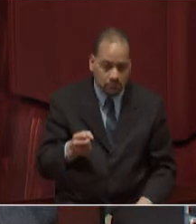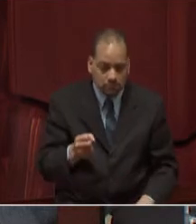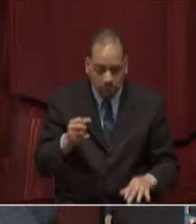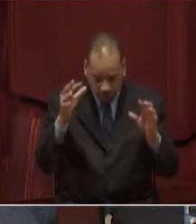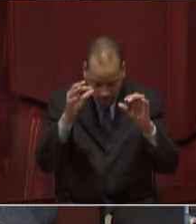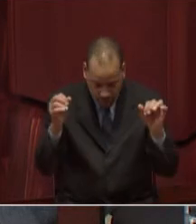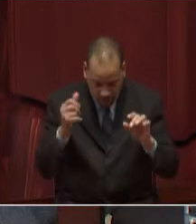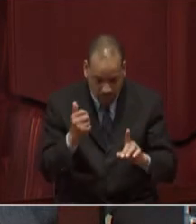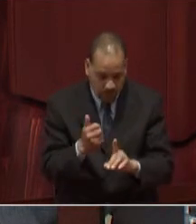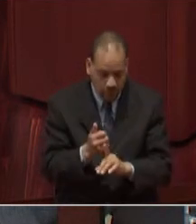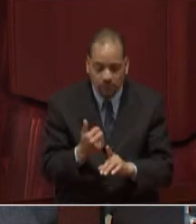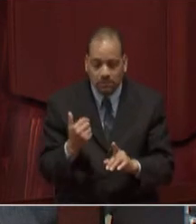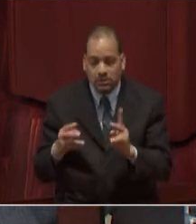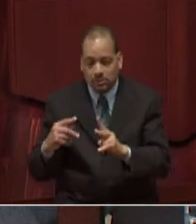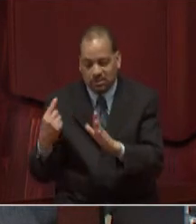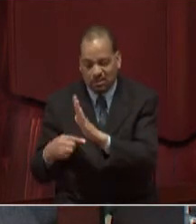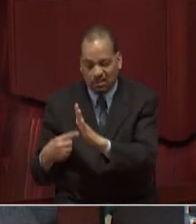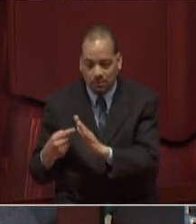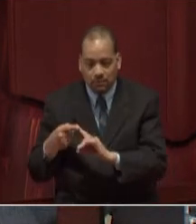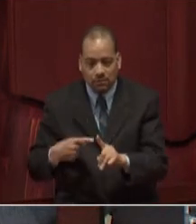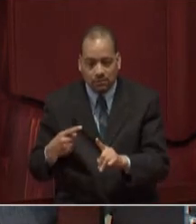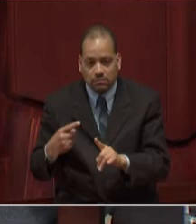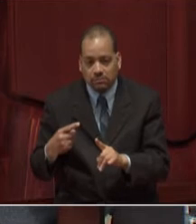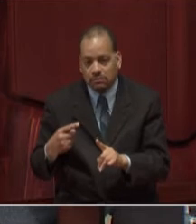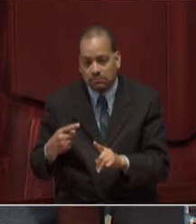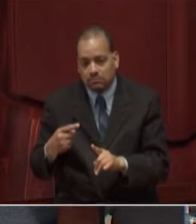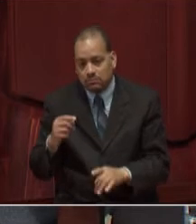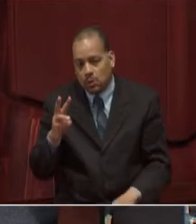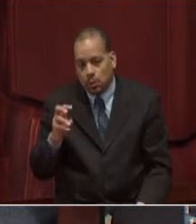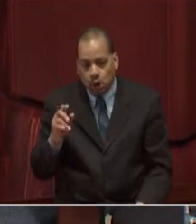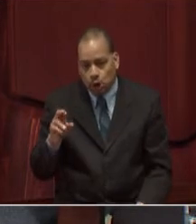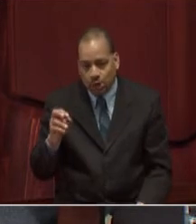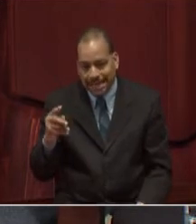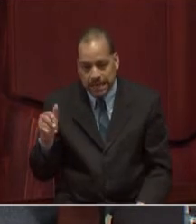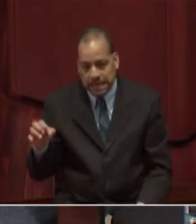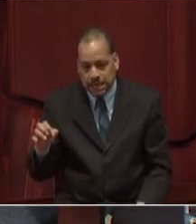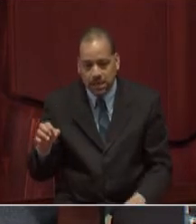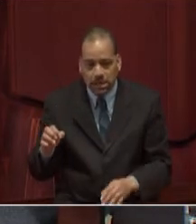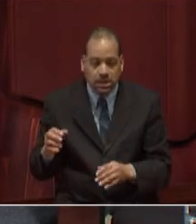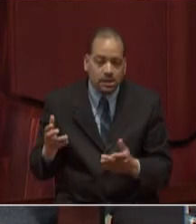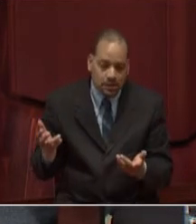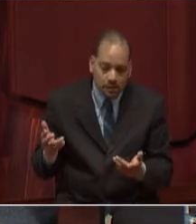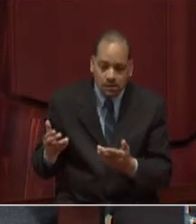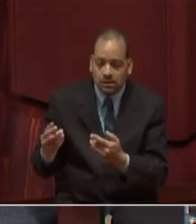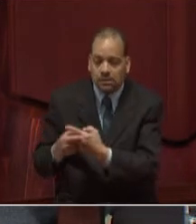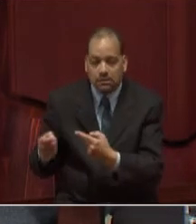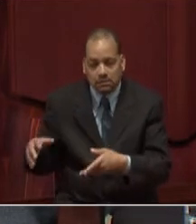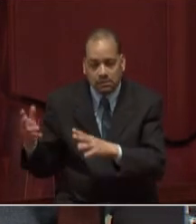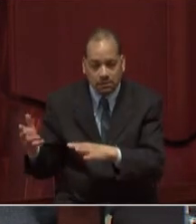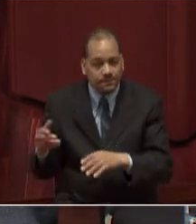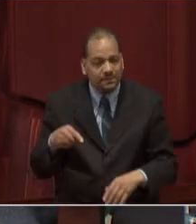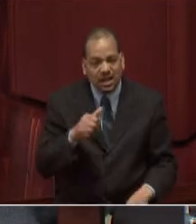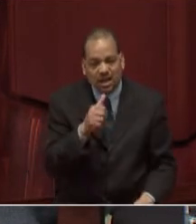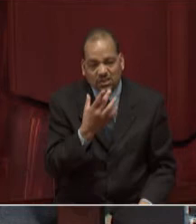from Watergate have often contended, did not pay enough attention and was not that interested in domestic and social policy. He